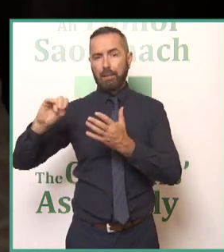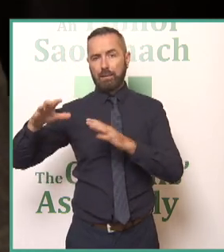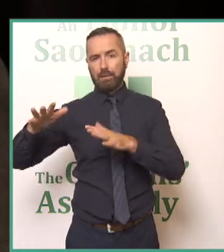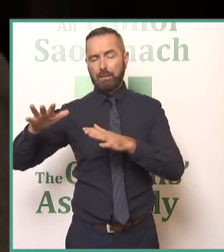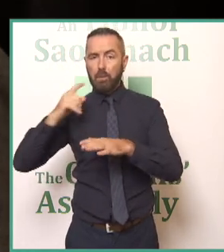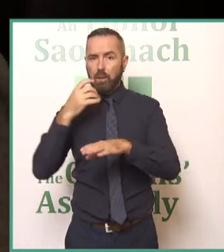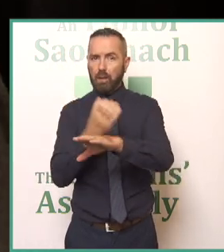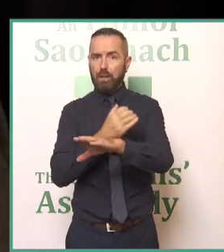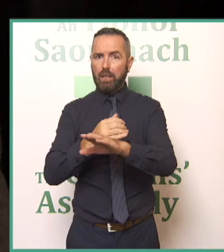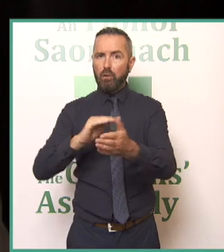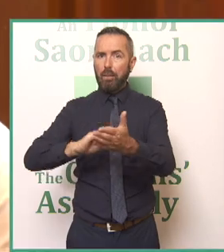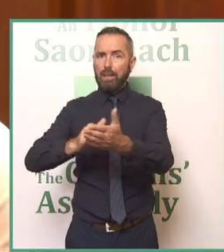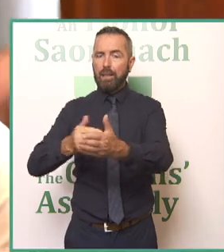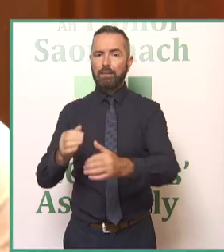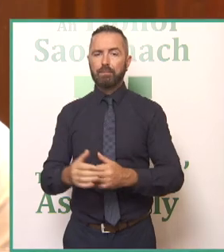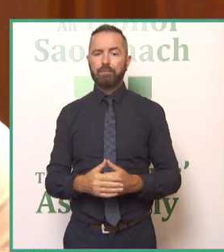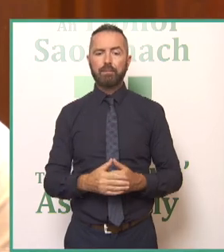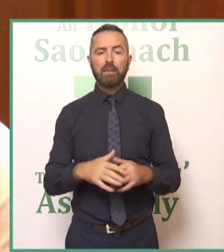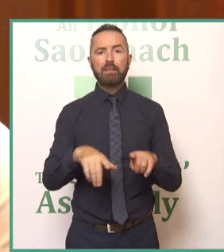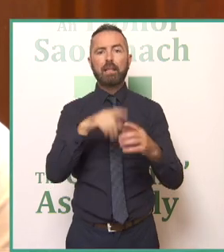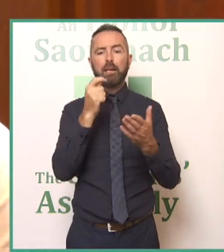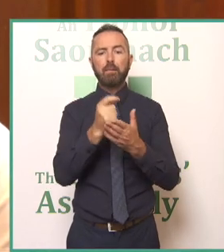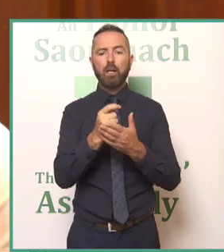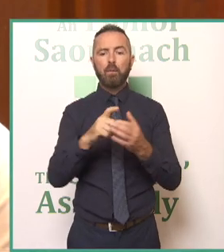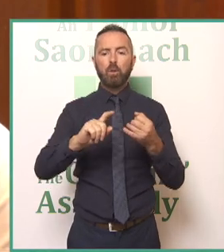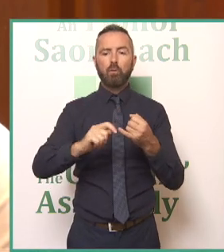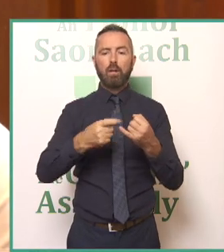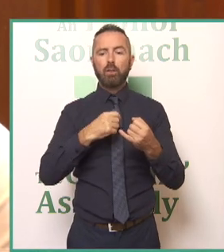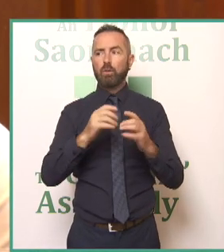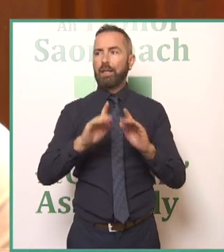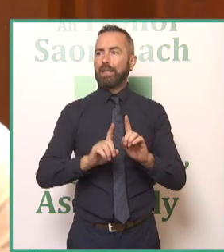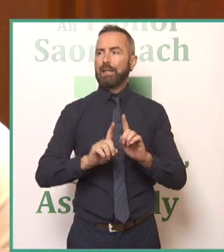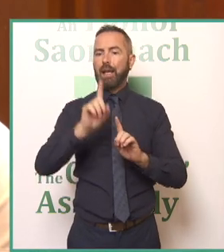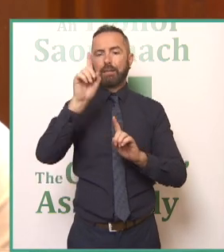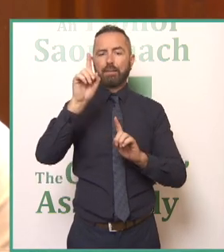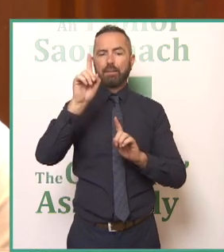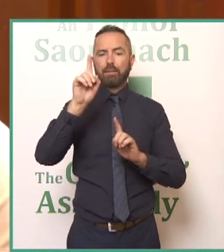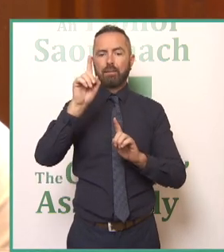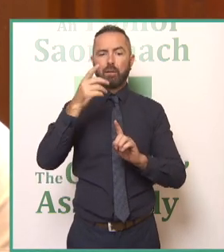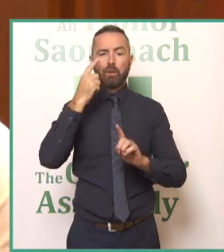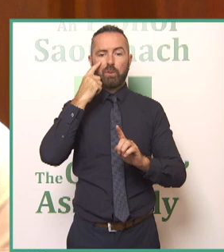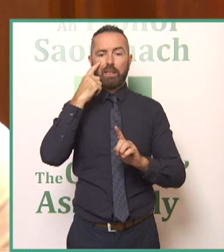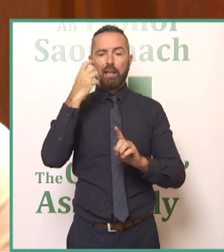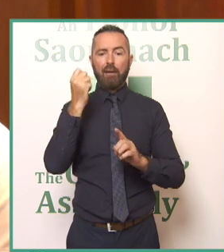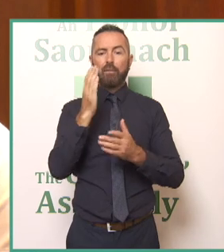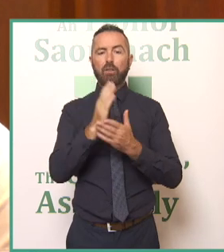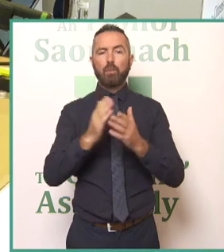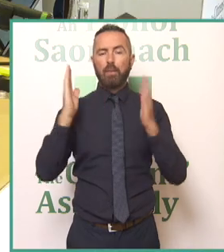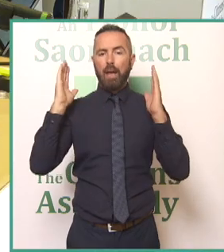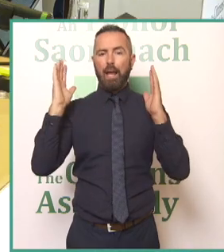maintenance. And at the same time, we're trying to go that bit further as well, trying to enhance. So you see there we have some